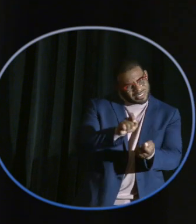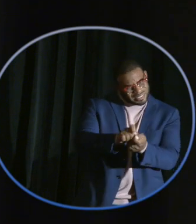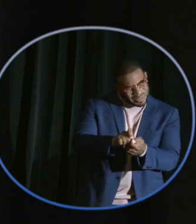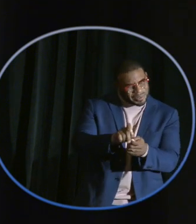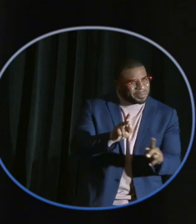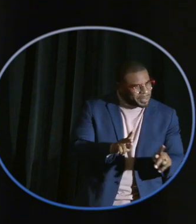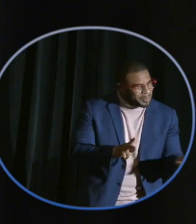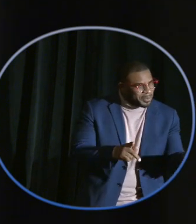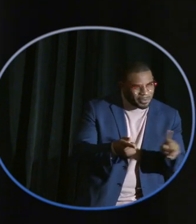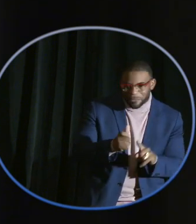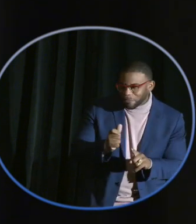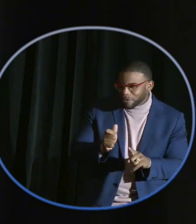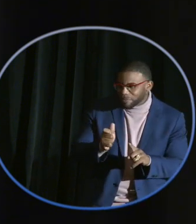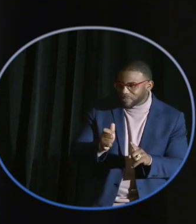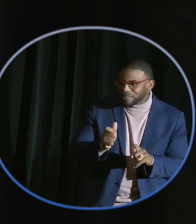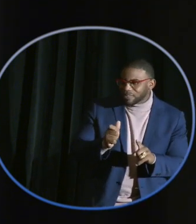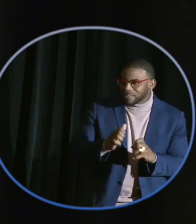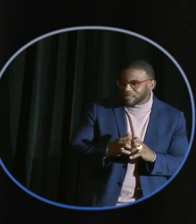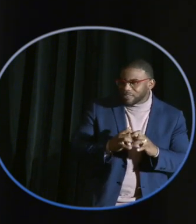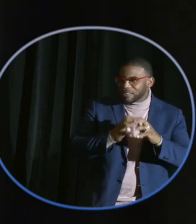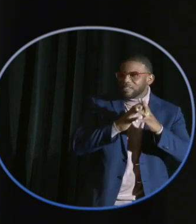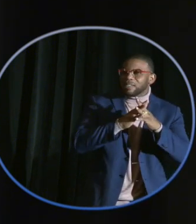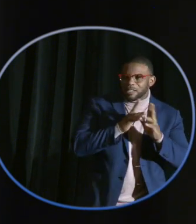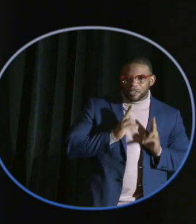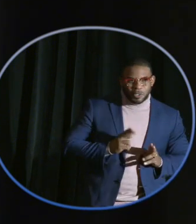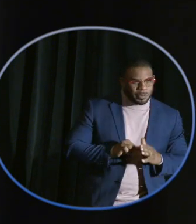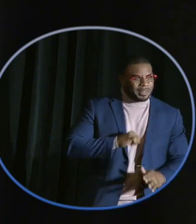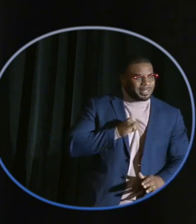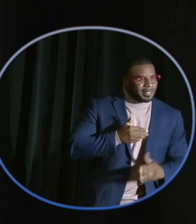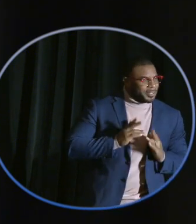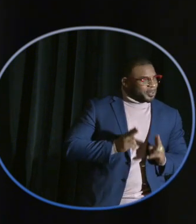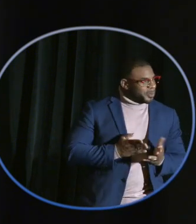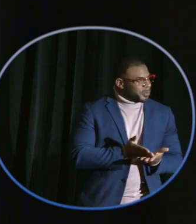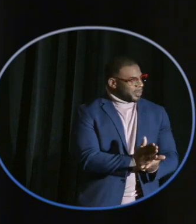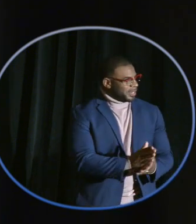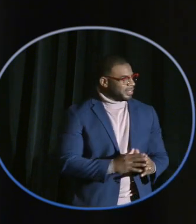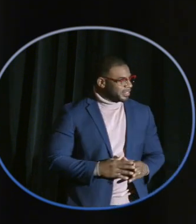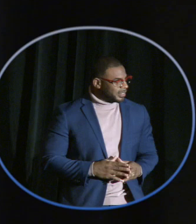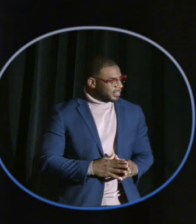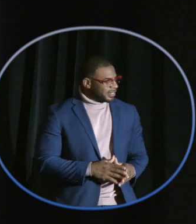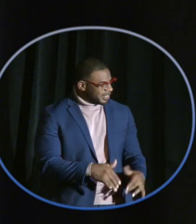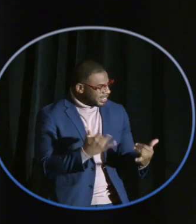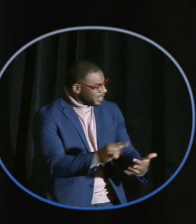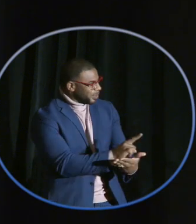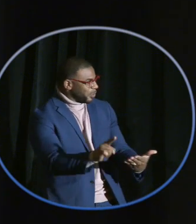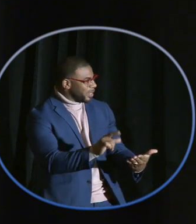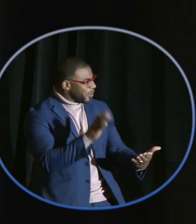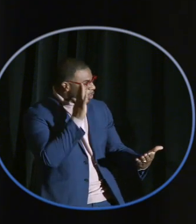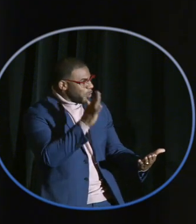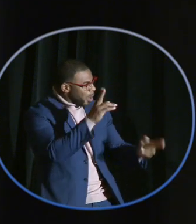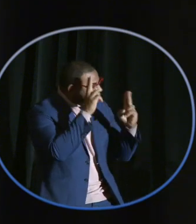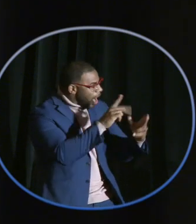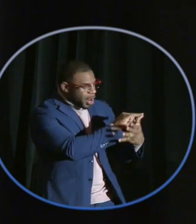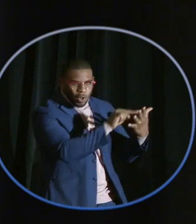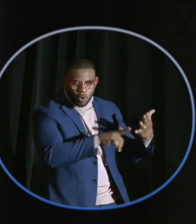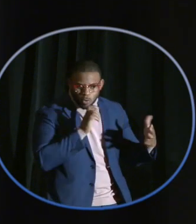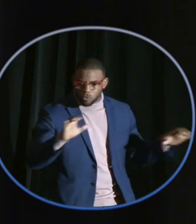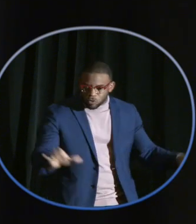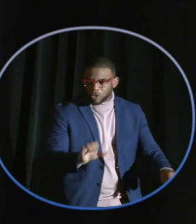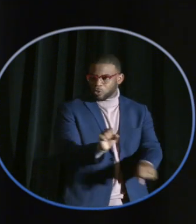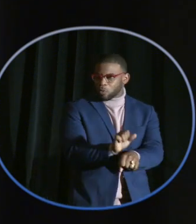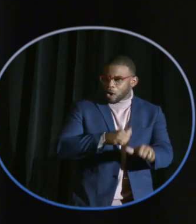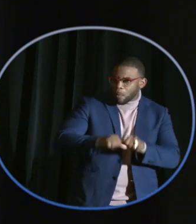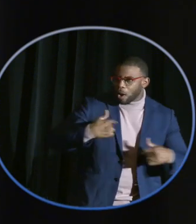certain people from the enterprise of human dignity and human rights. This week, we will honor those who have done the